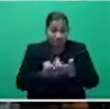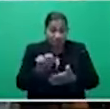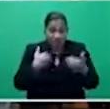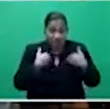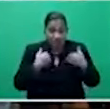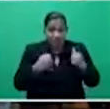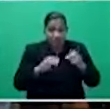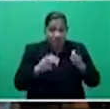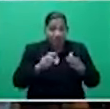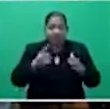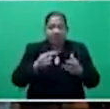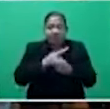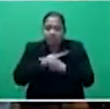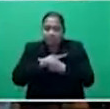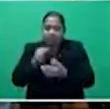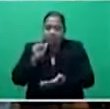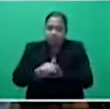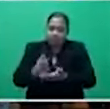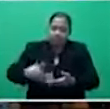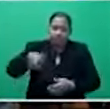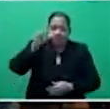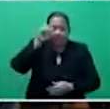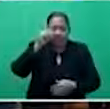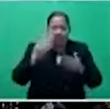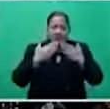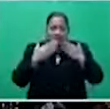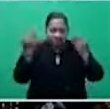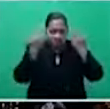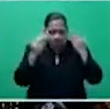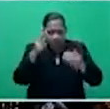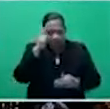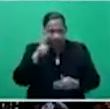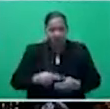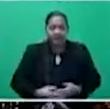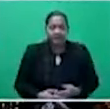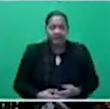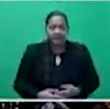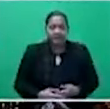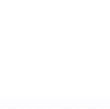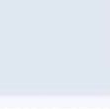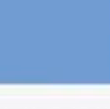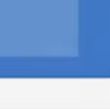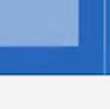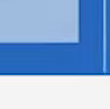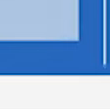in respect of the rights of all Fijians. Thank you, Mr. Speaker, sir.